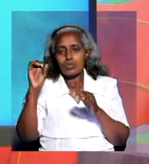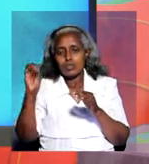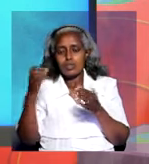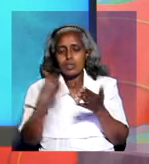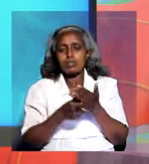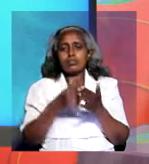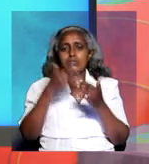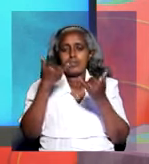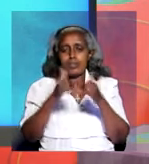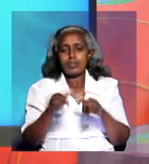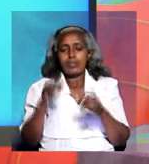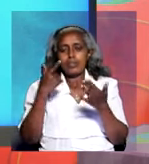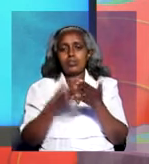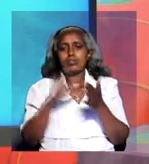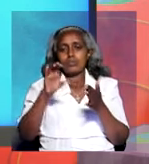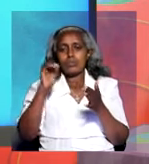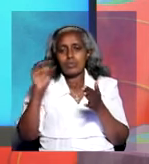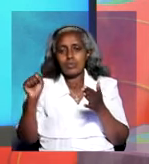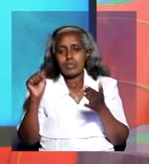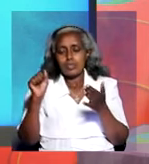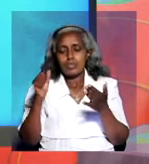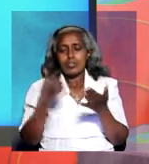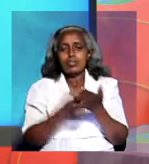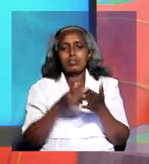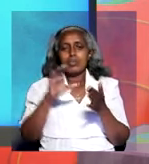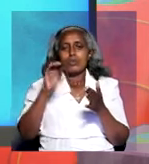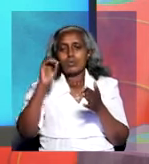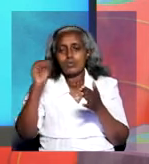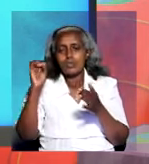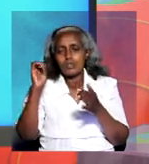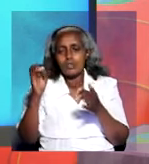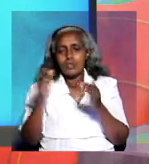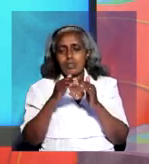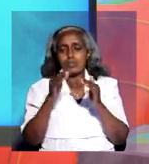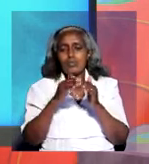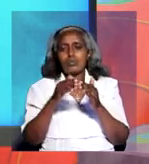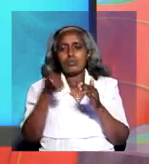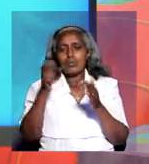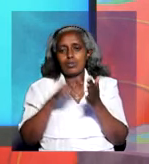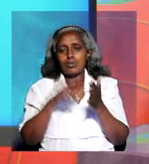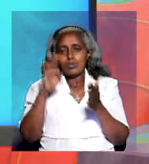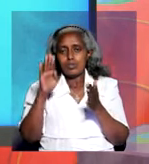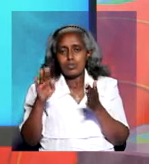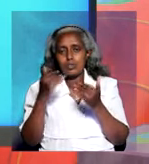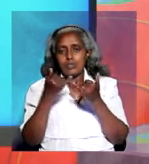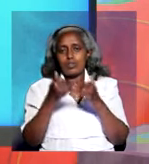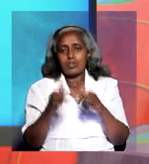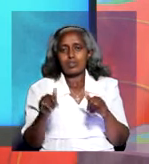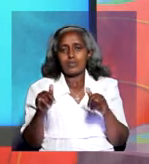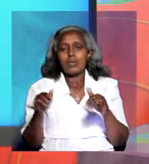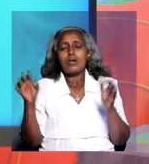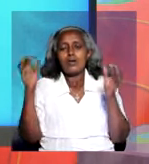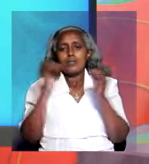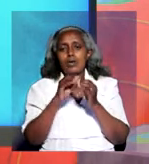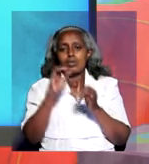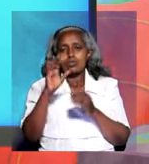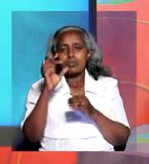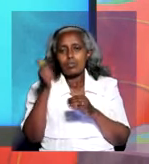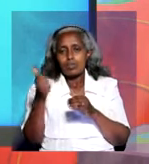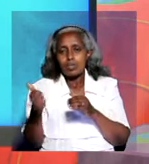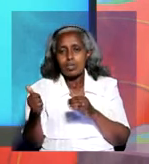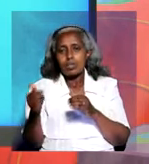both sides, you will have this one. So, cosine of theta is equal to this A dot B divided by magnitude of